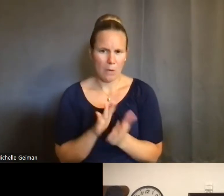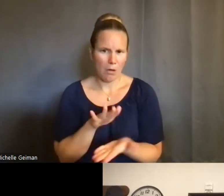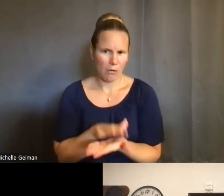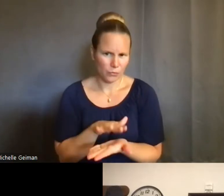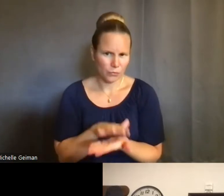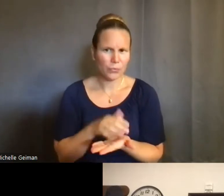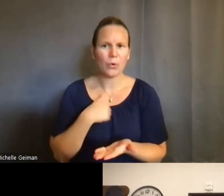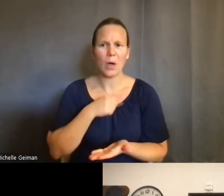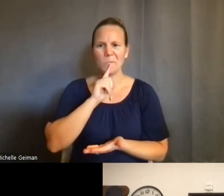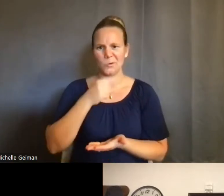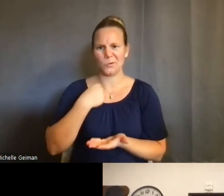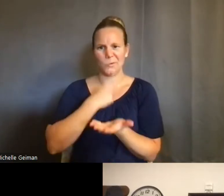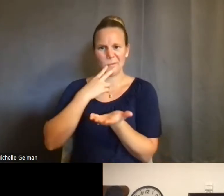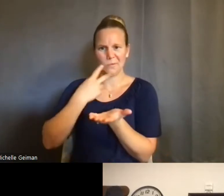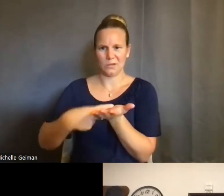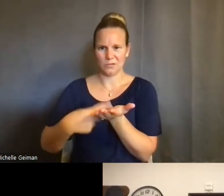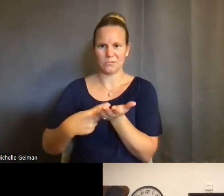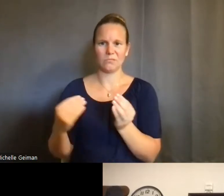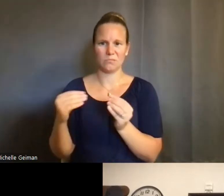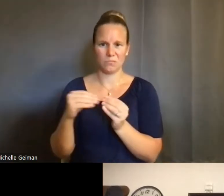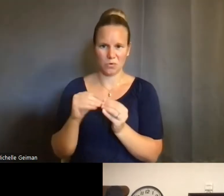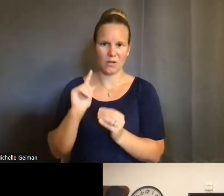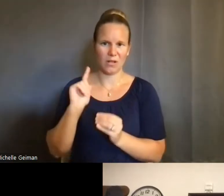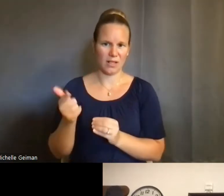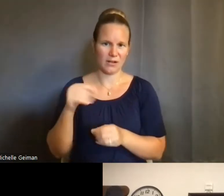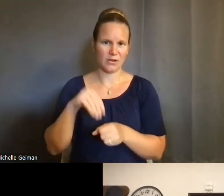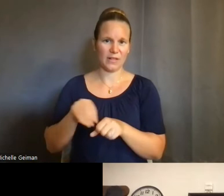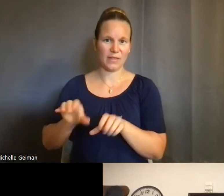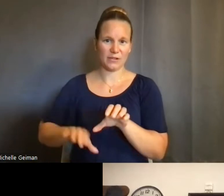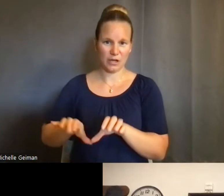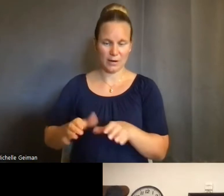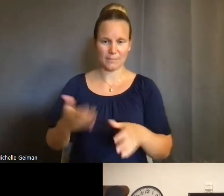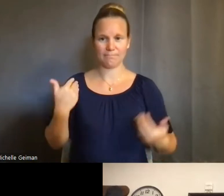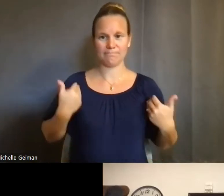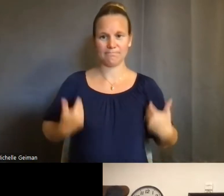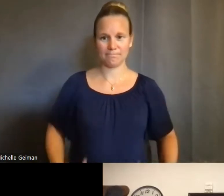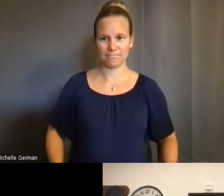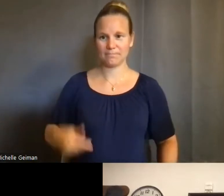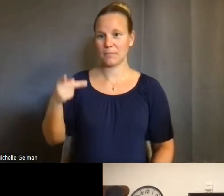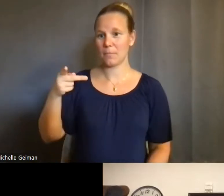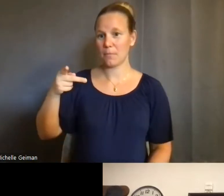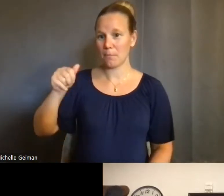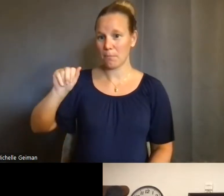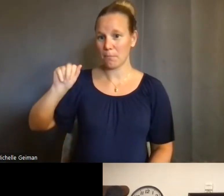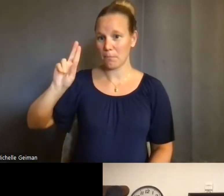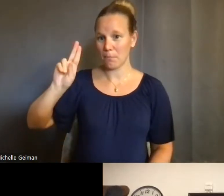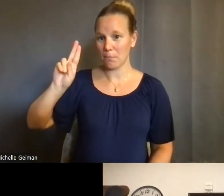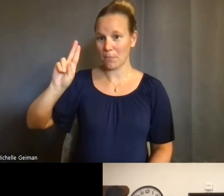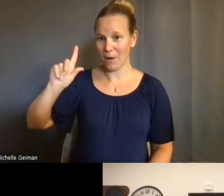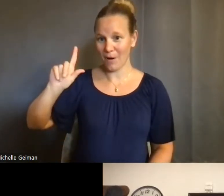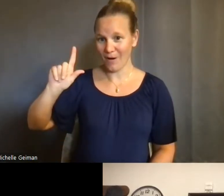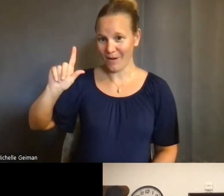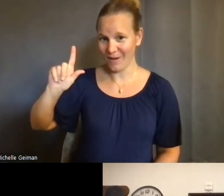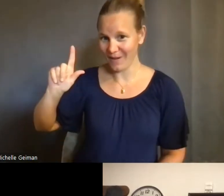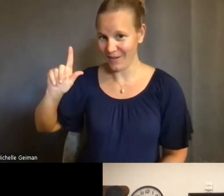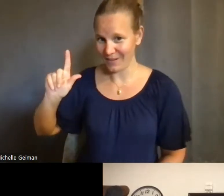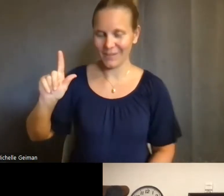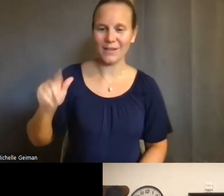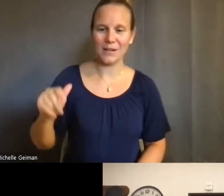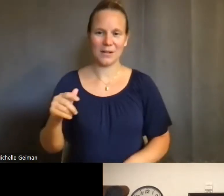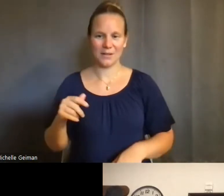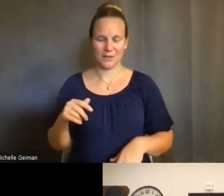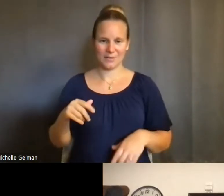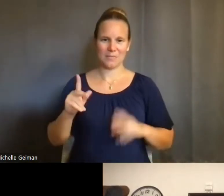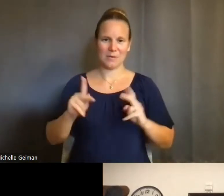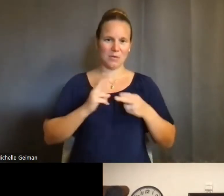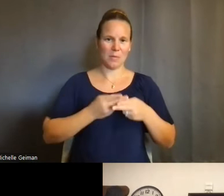in the chat. But anyway, my name is Paul. Mr. Barker, as I'm known here in this small school. I'm